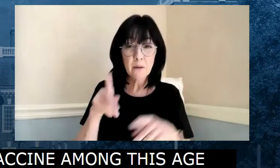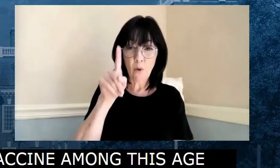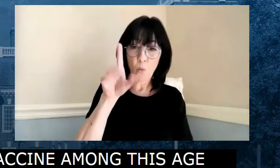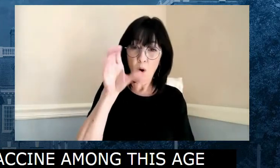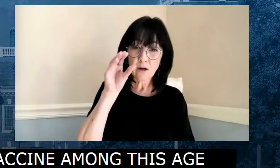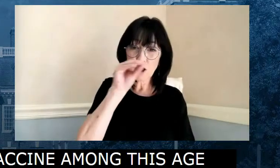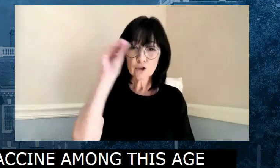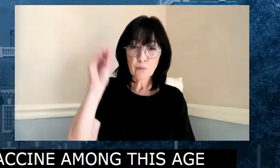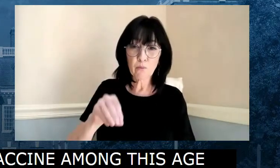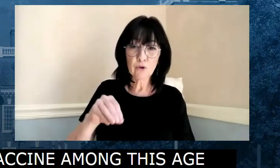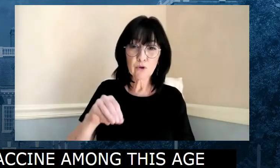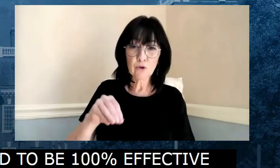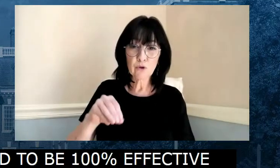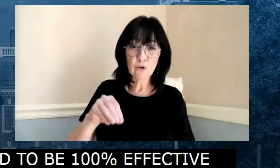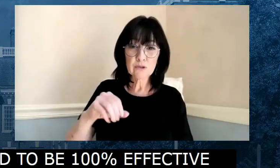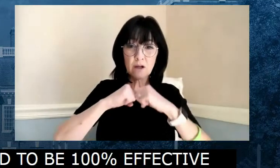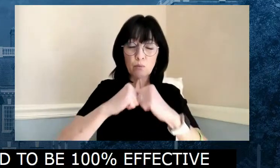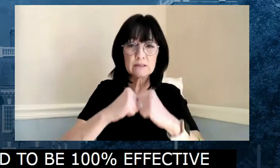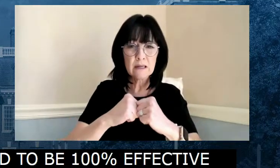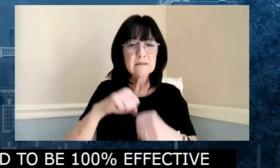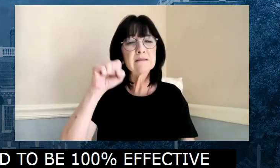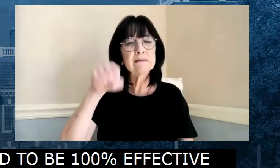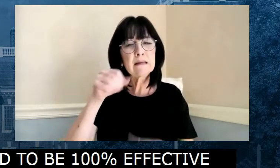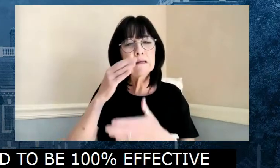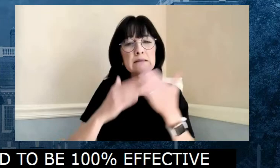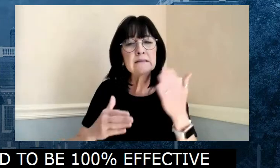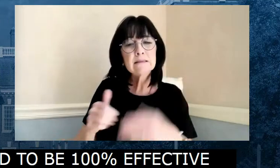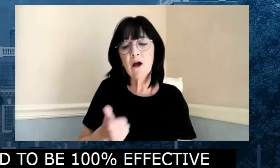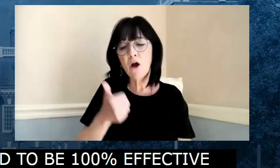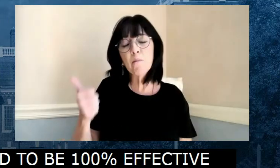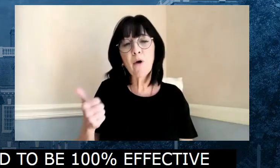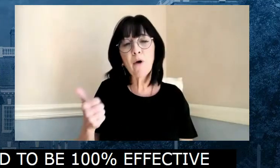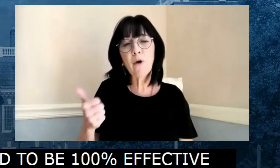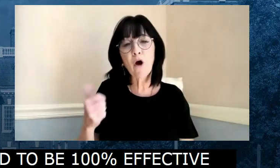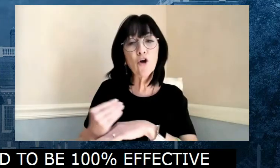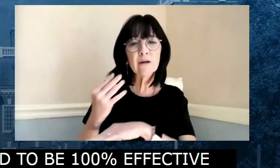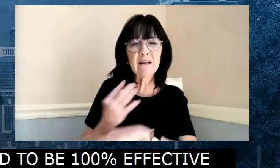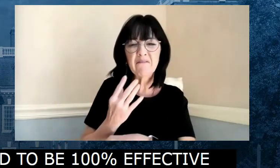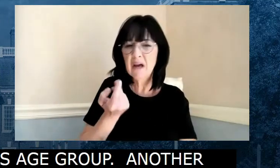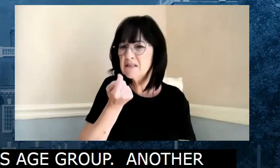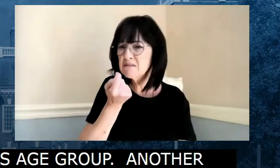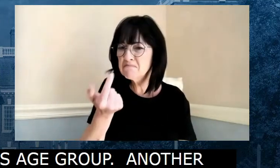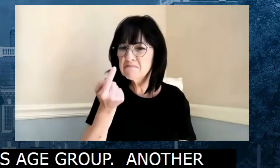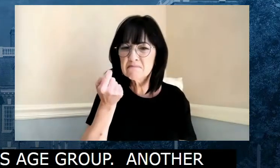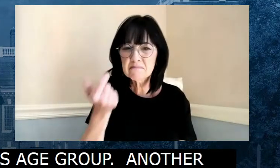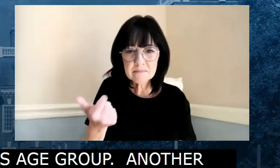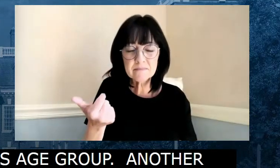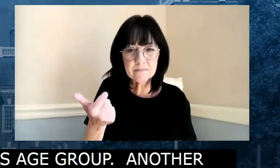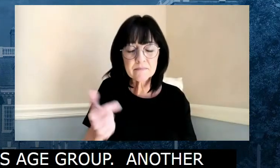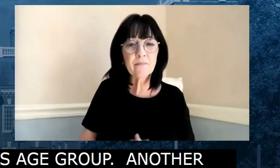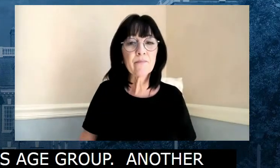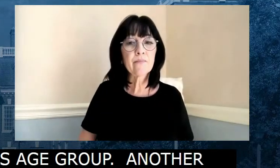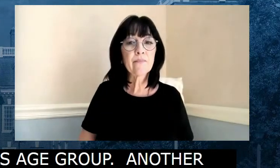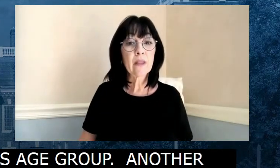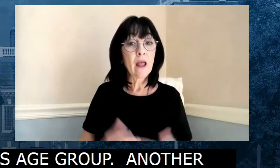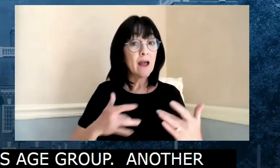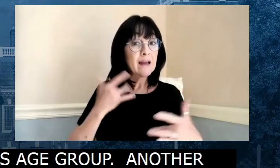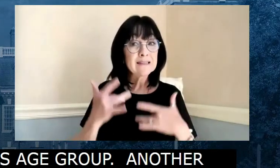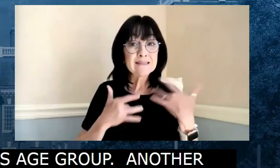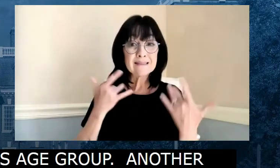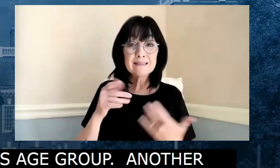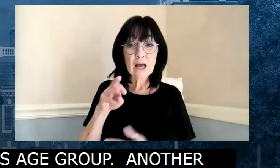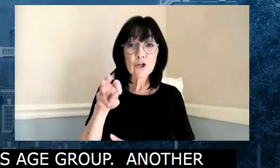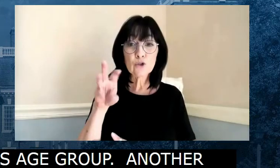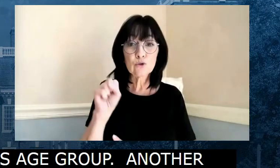group. The other thing that CDC announced last week, which was exciting, was that other vaccines can now be given at the